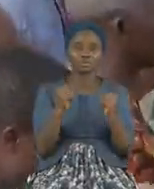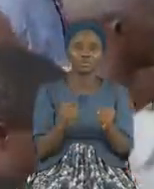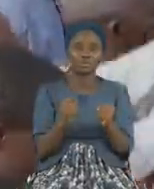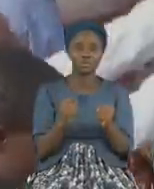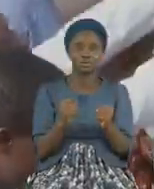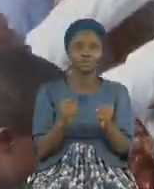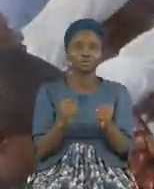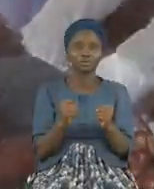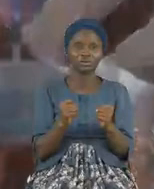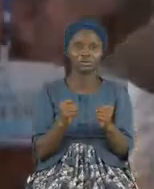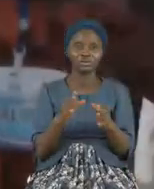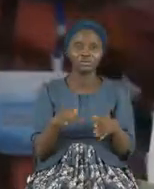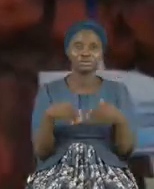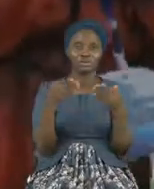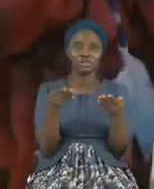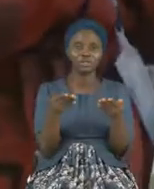supply,